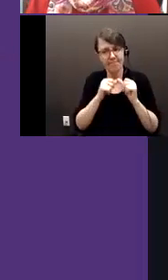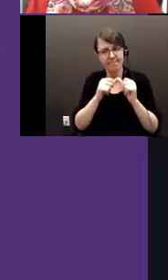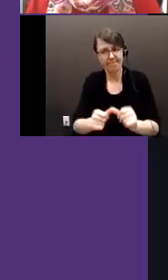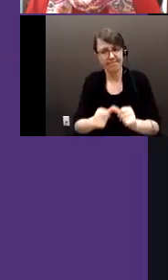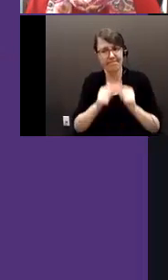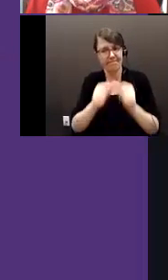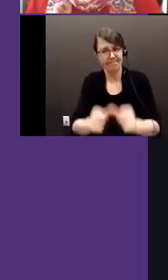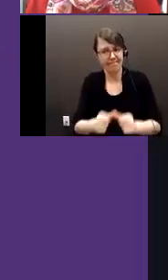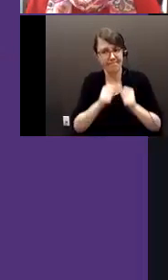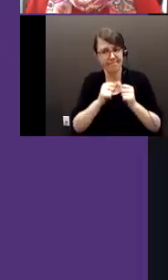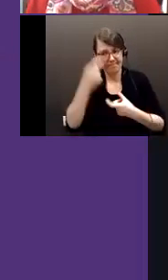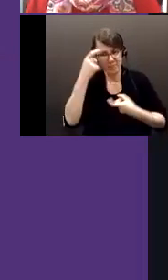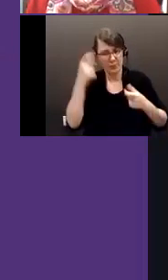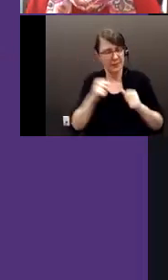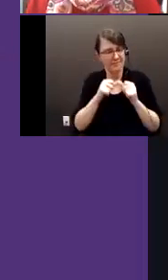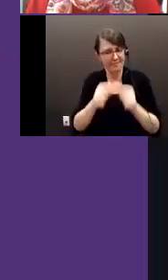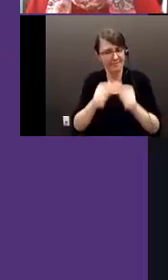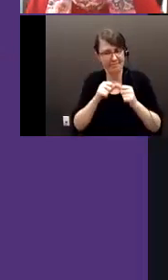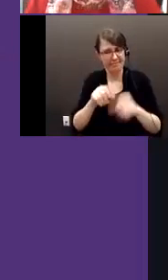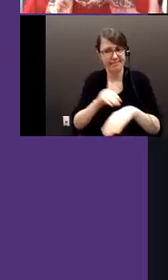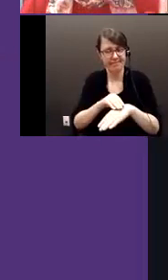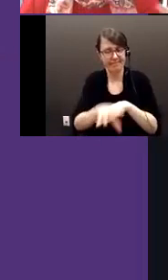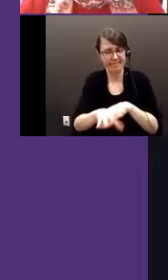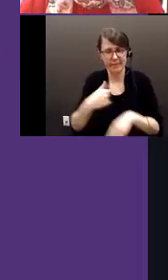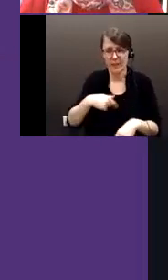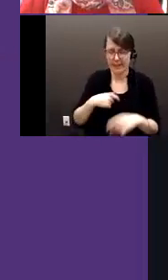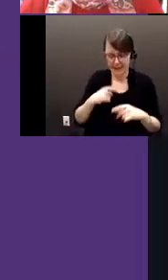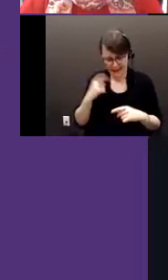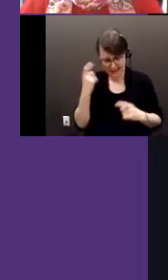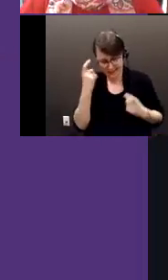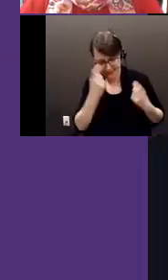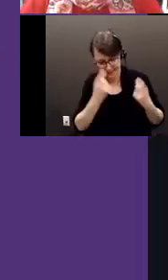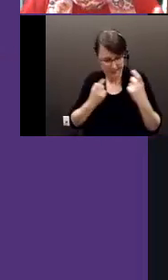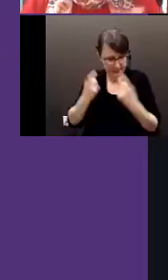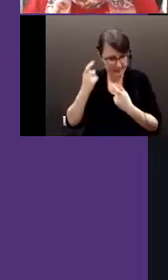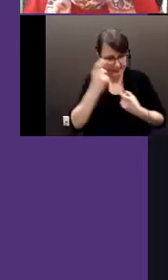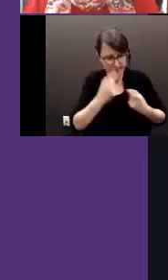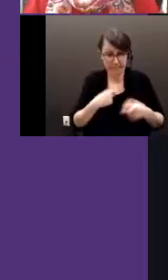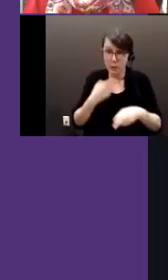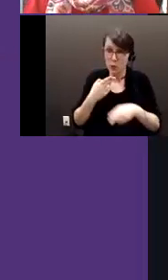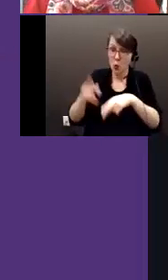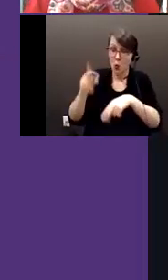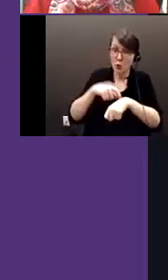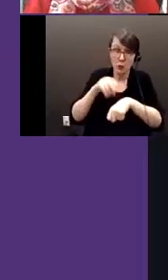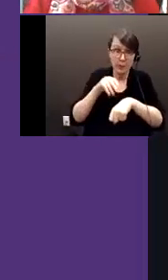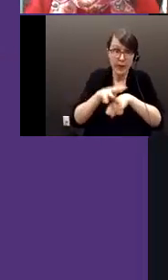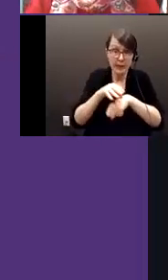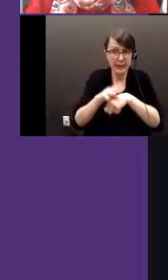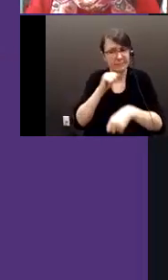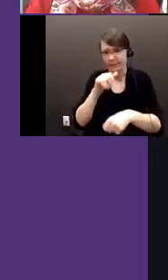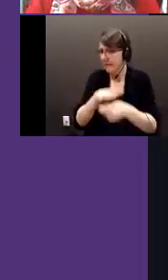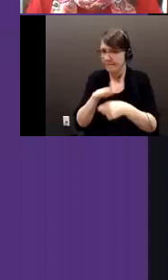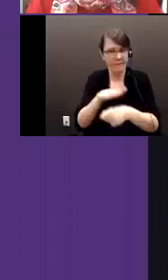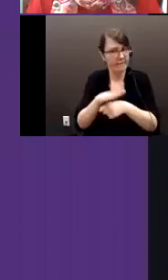time that we knew that we needed to do the more long-term counseling. Unfortunately, a few